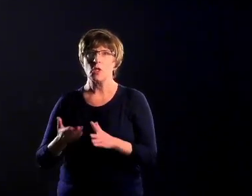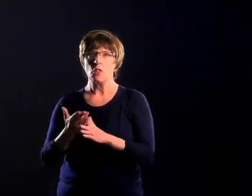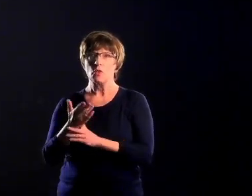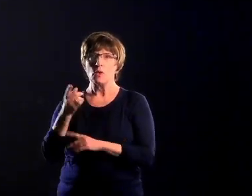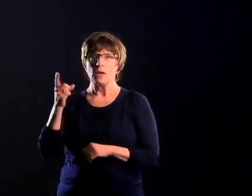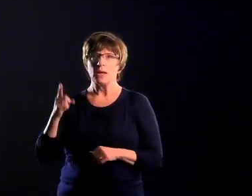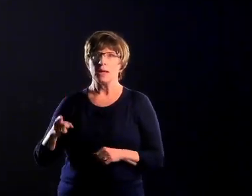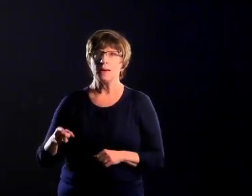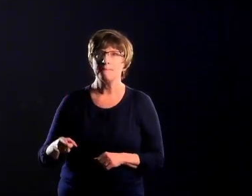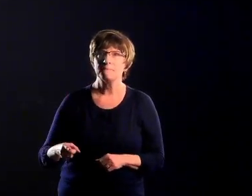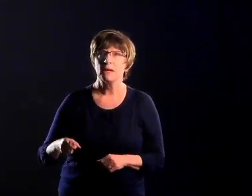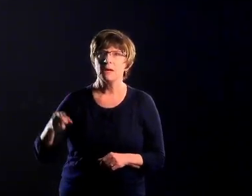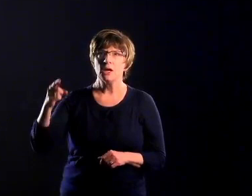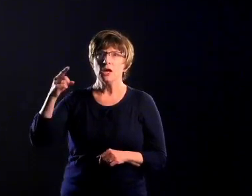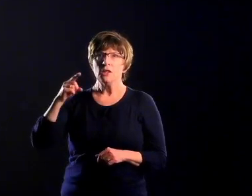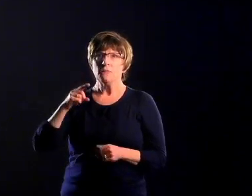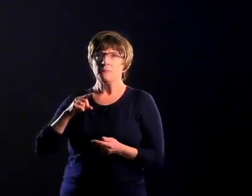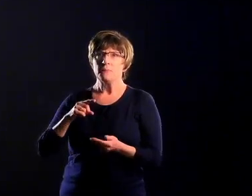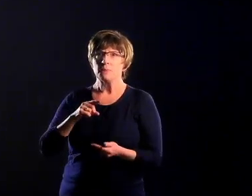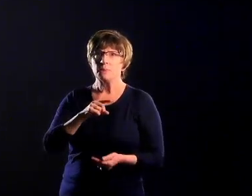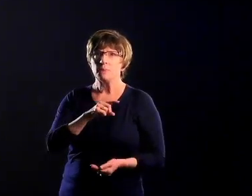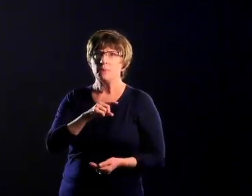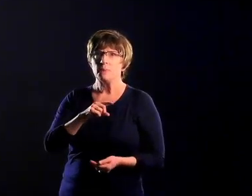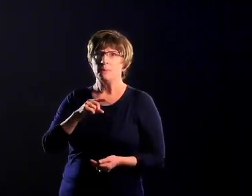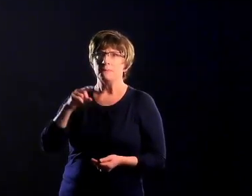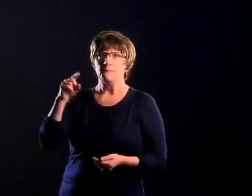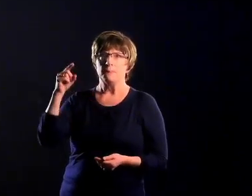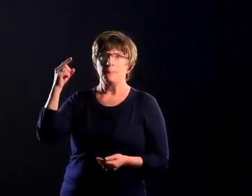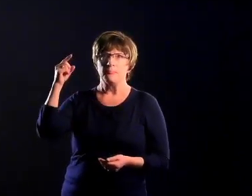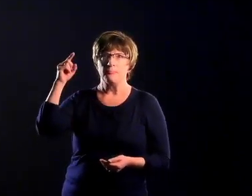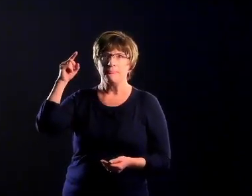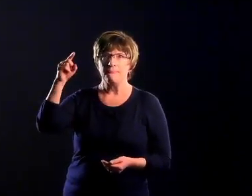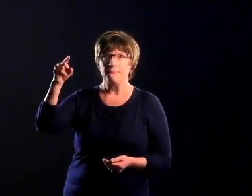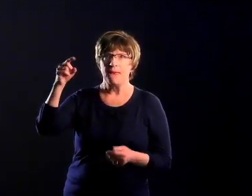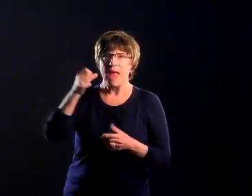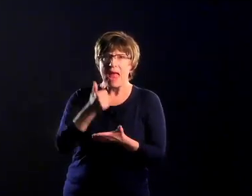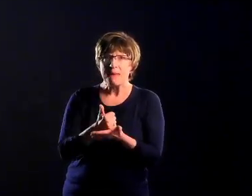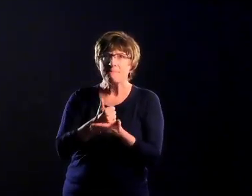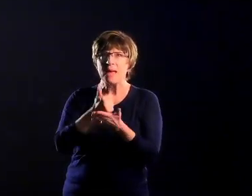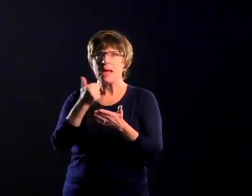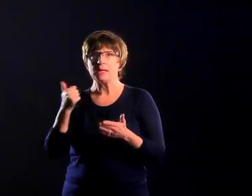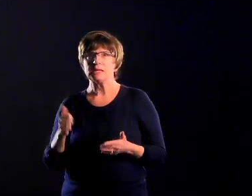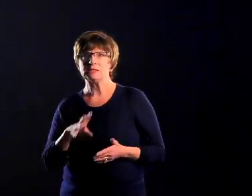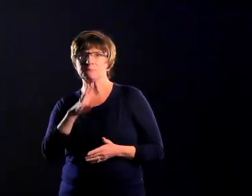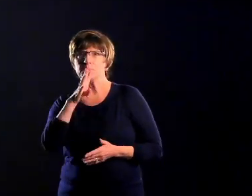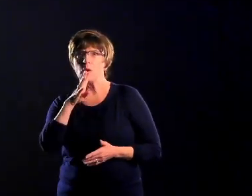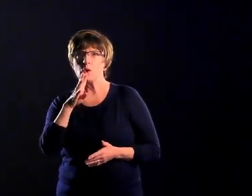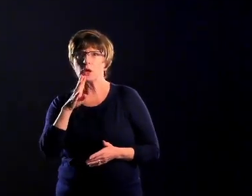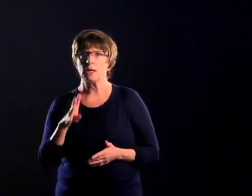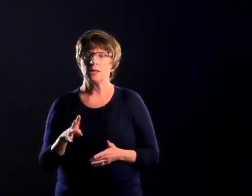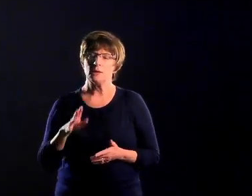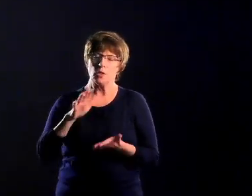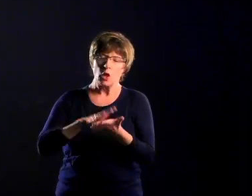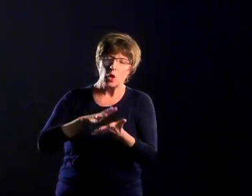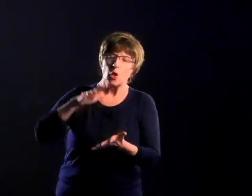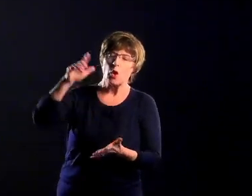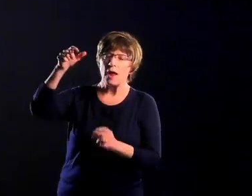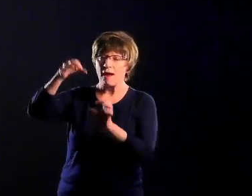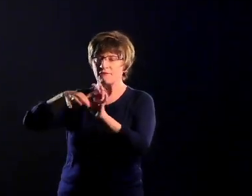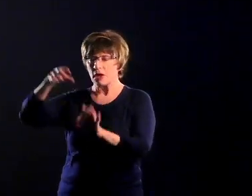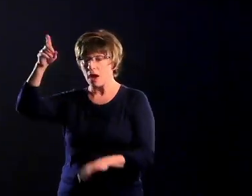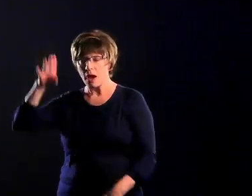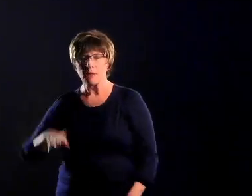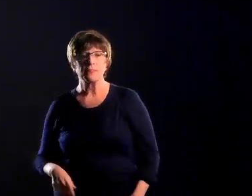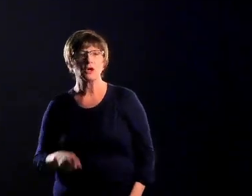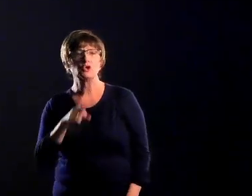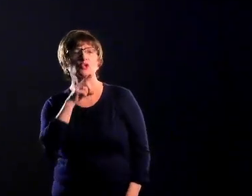the glory of God." In other words, God's promises are yes and amen. They are true, and we can